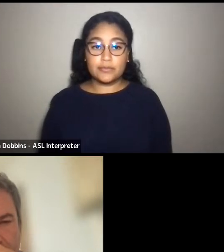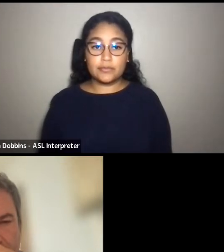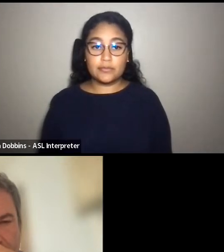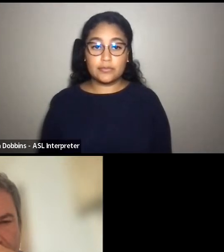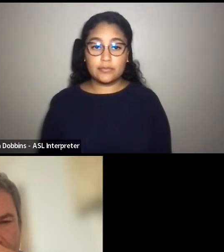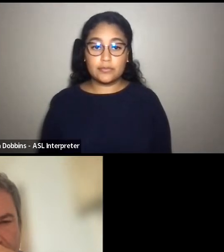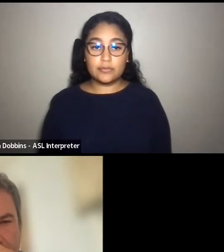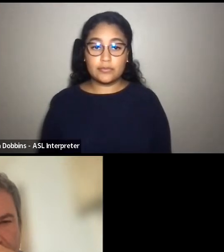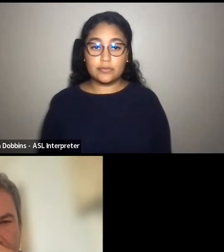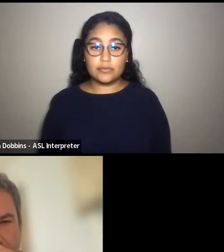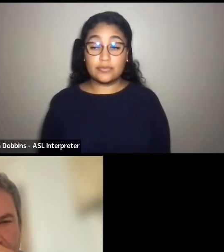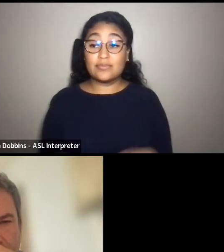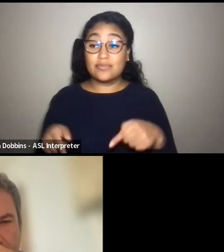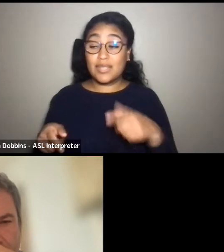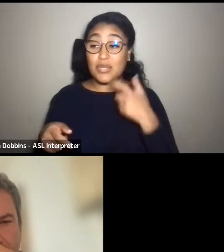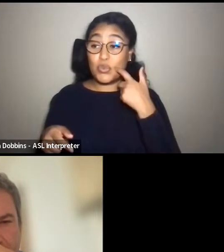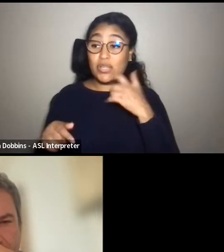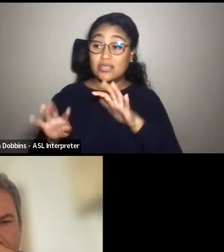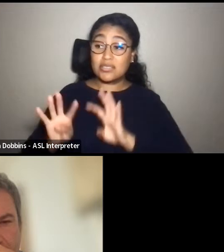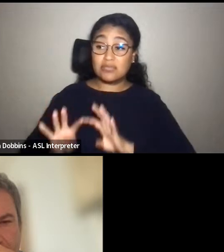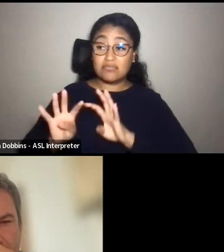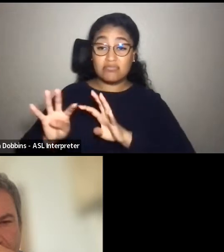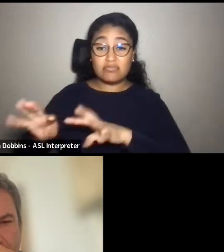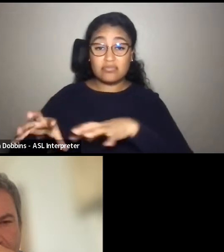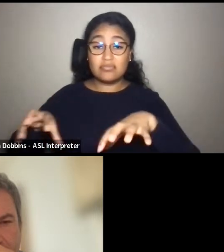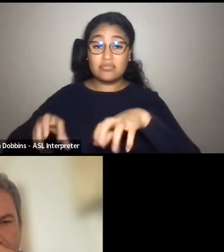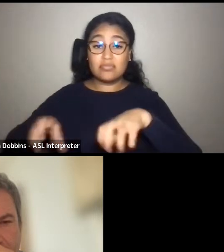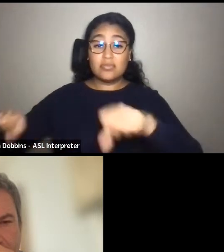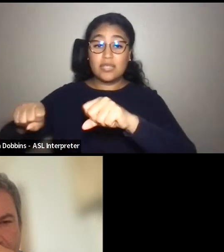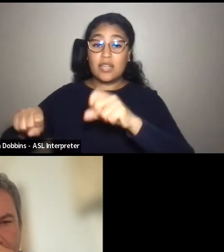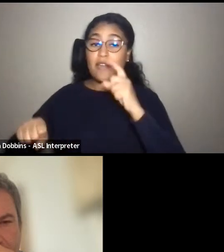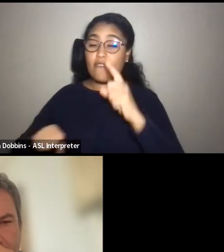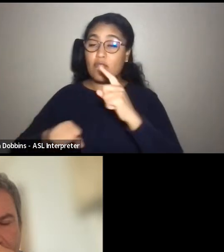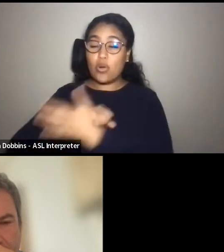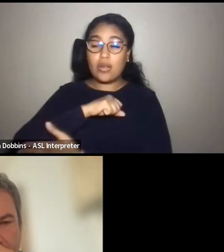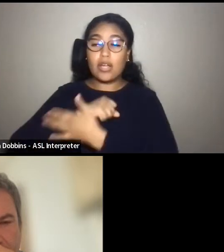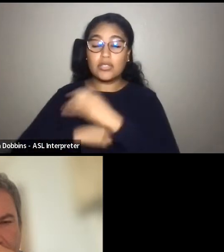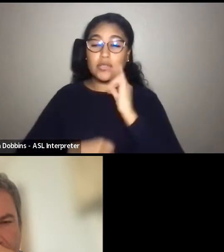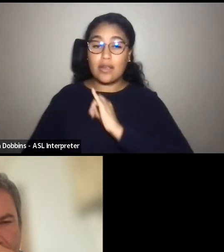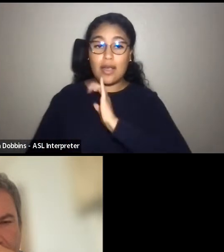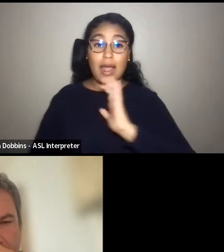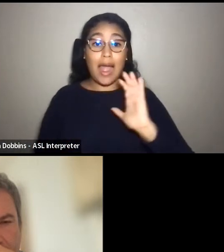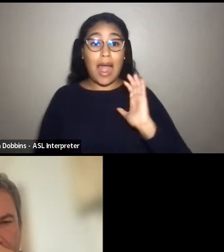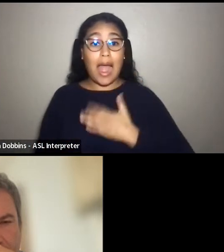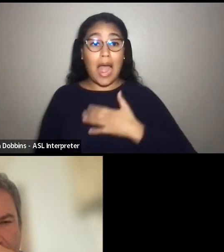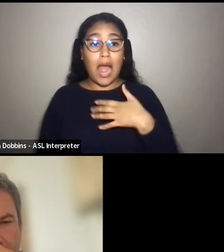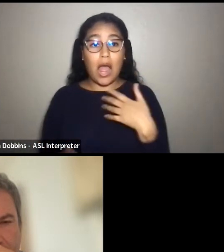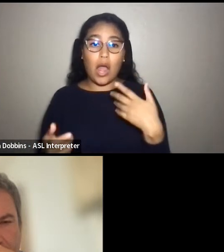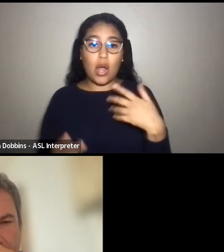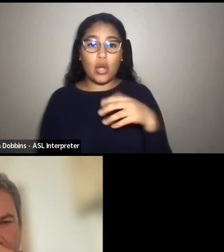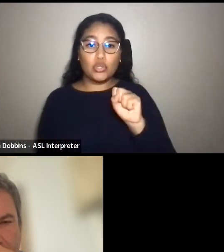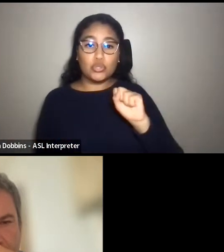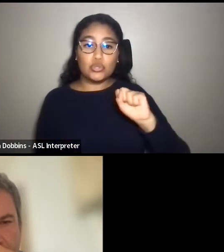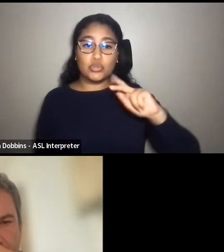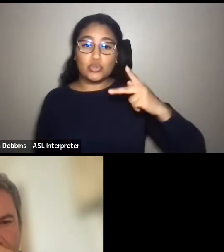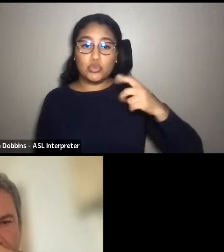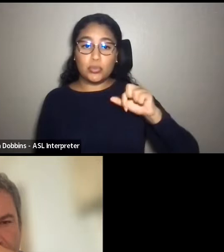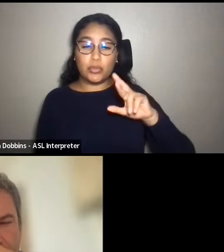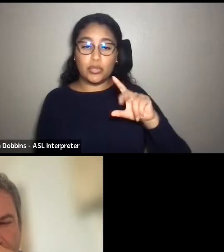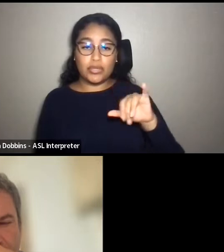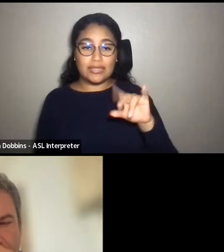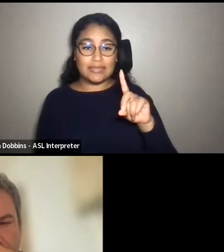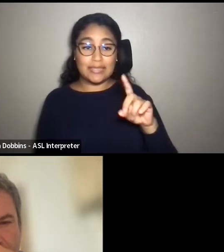Following an atrocious invasion into the sovereign state of Israel, the words of our superintendent caused Jews more